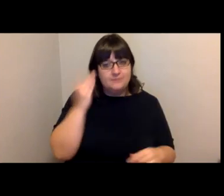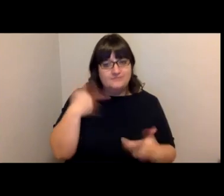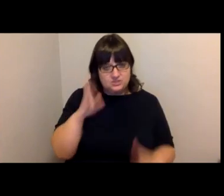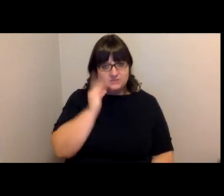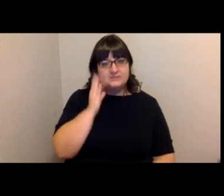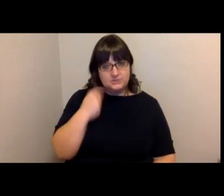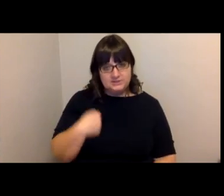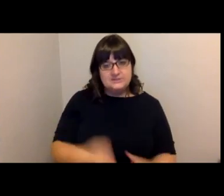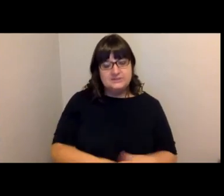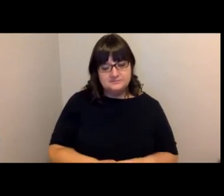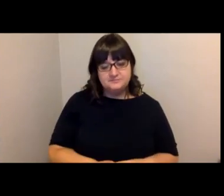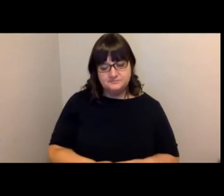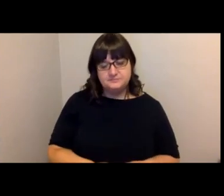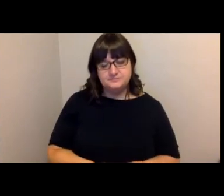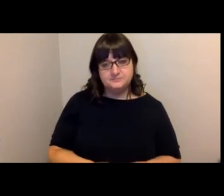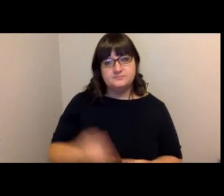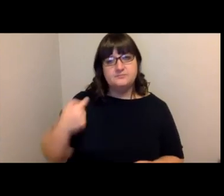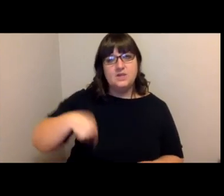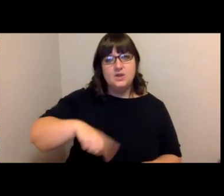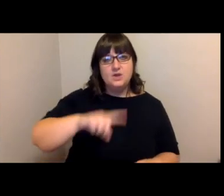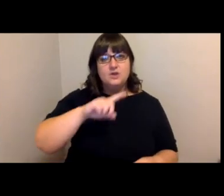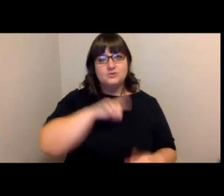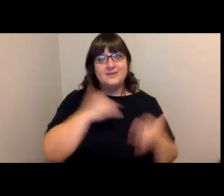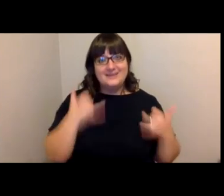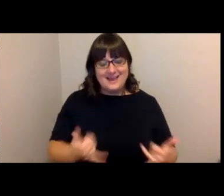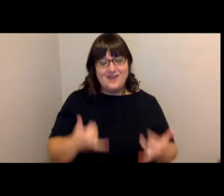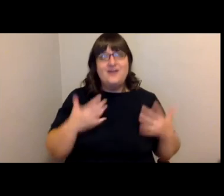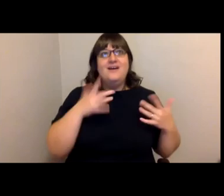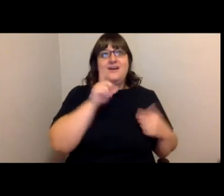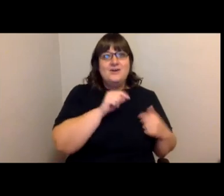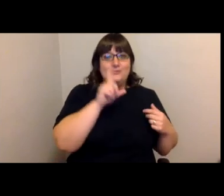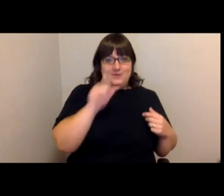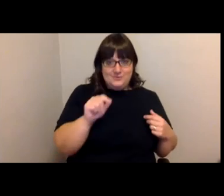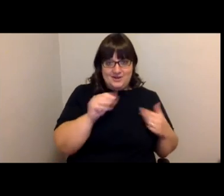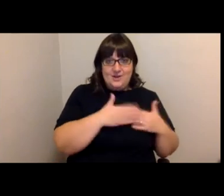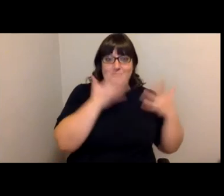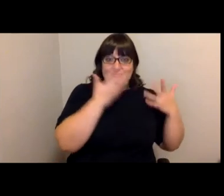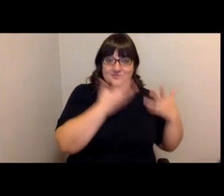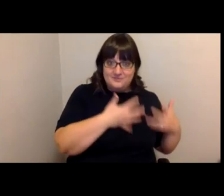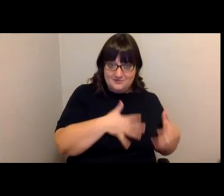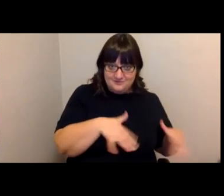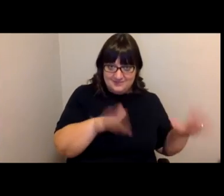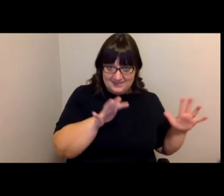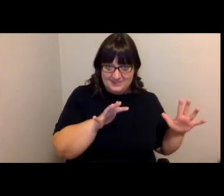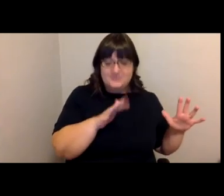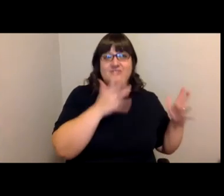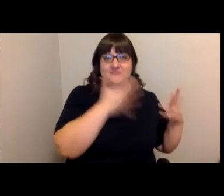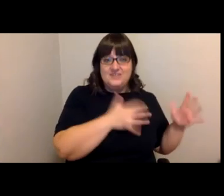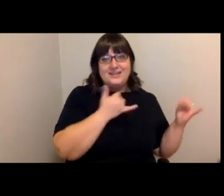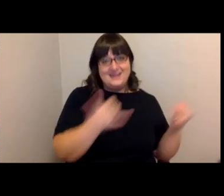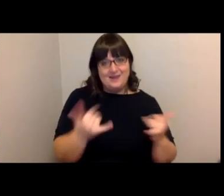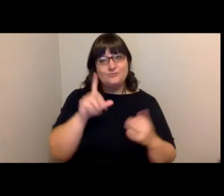As we collectively breathe out the dust of 2020 and now in 2021, which we will be doing, I think, for seasons to